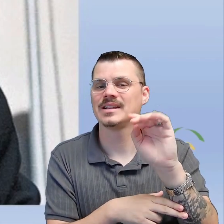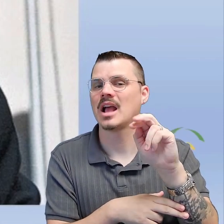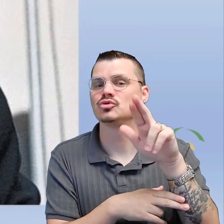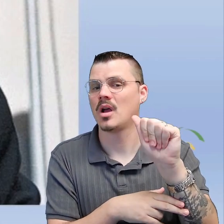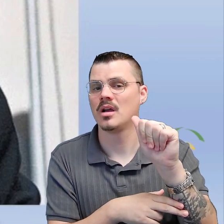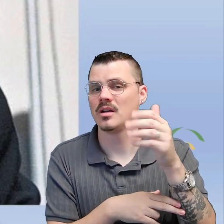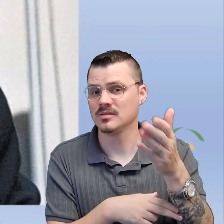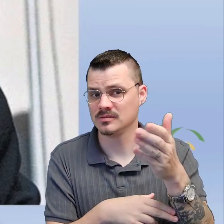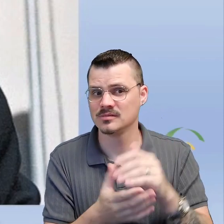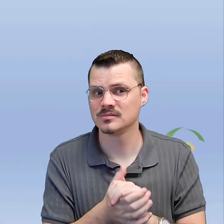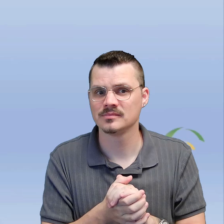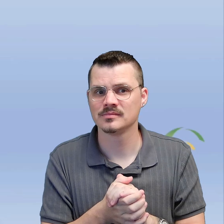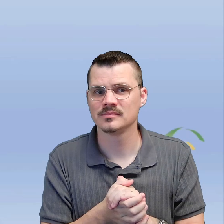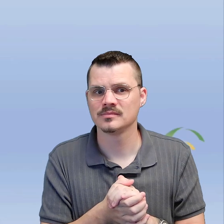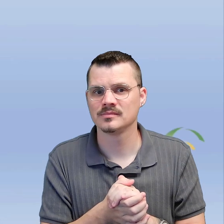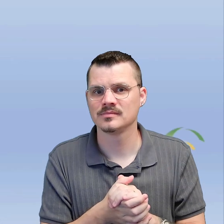Sinatra.